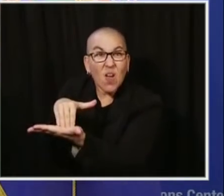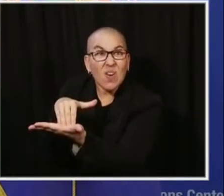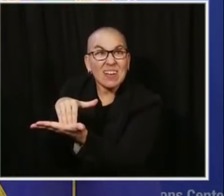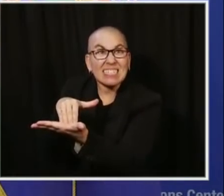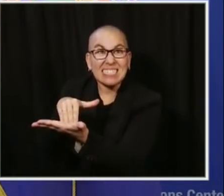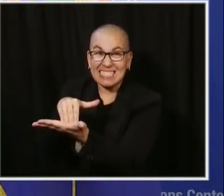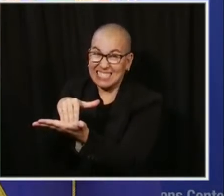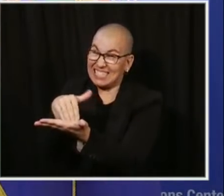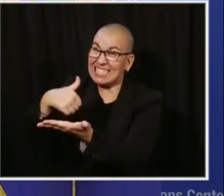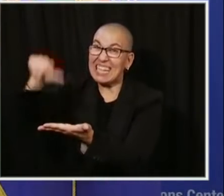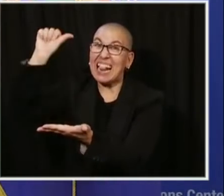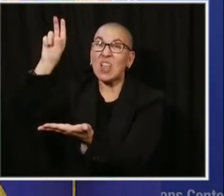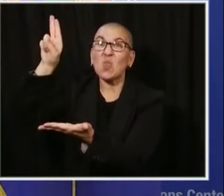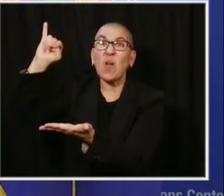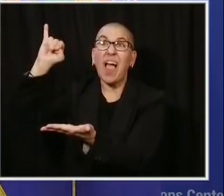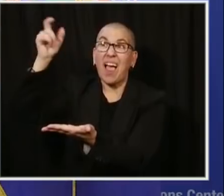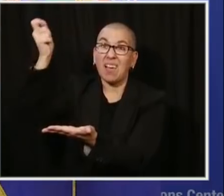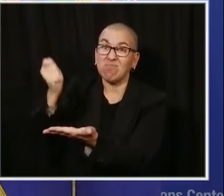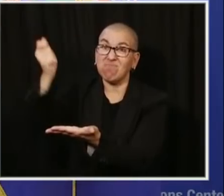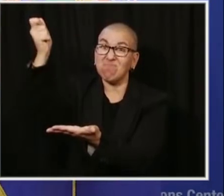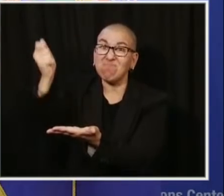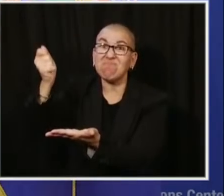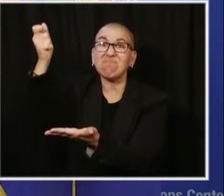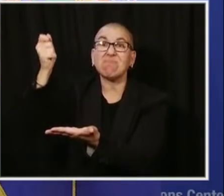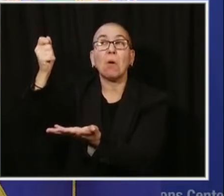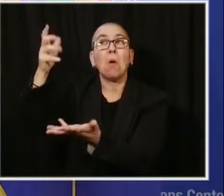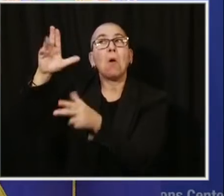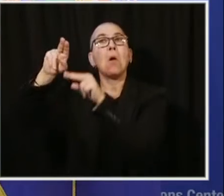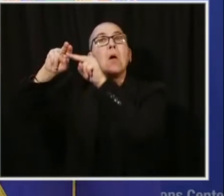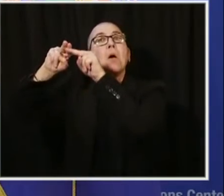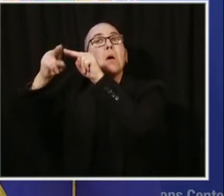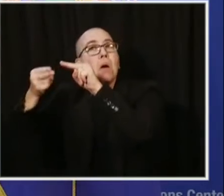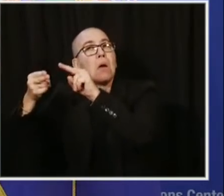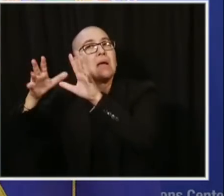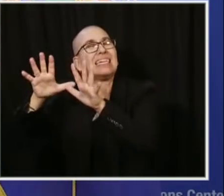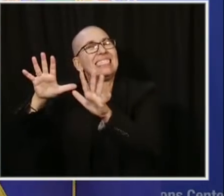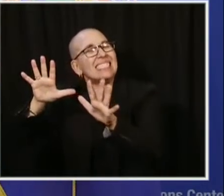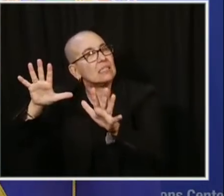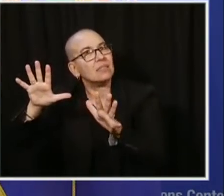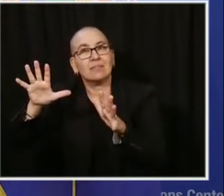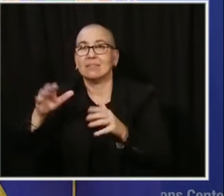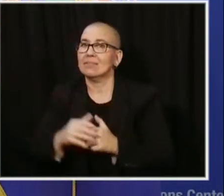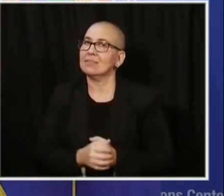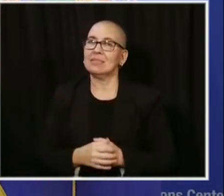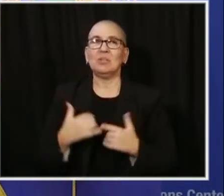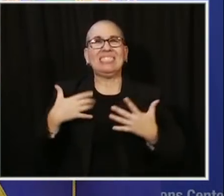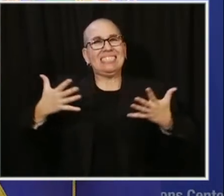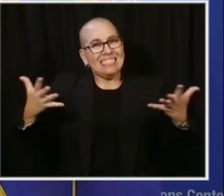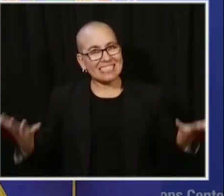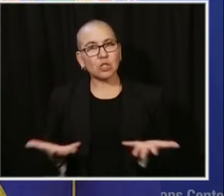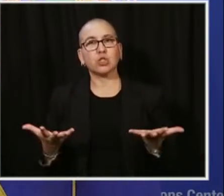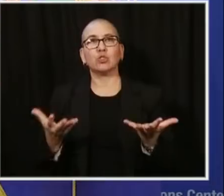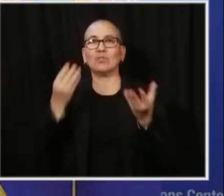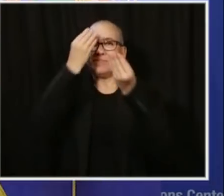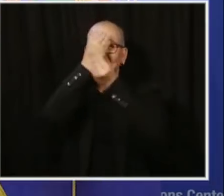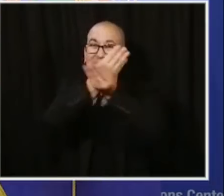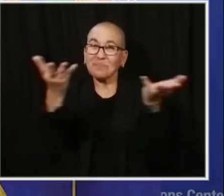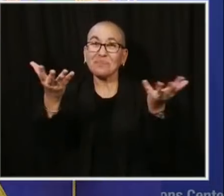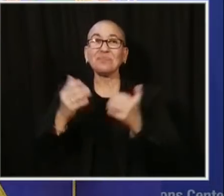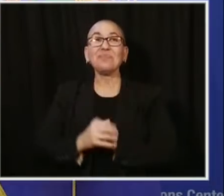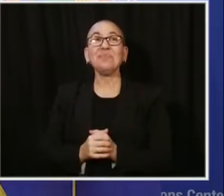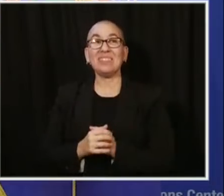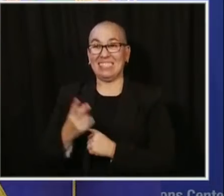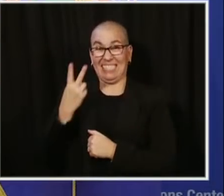trend lines have been positive. We come today with a sense of urgency to continue to keep those trend lines positive, to continue to see that job